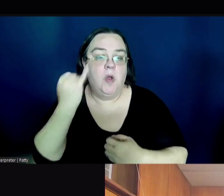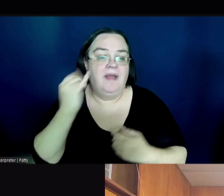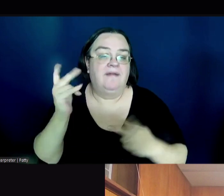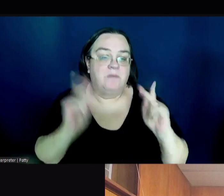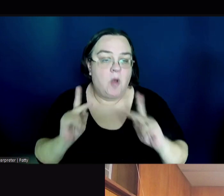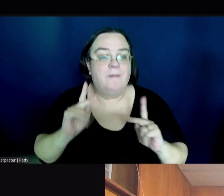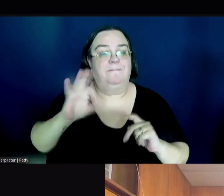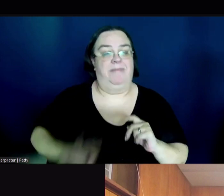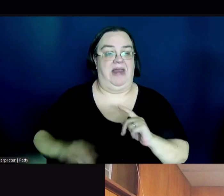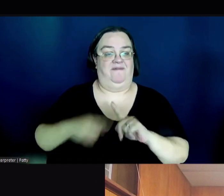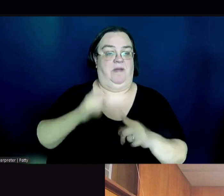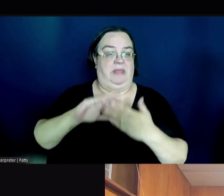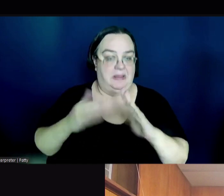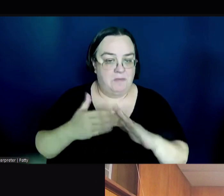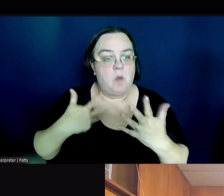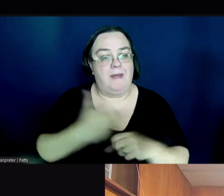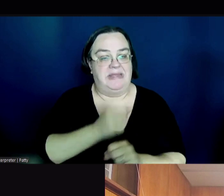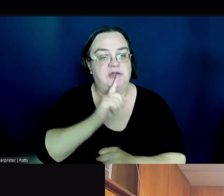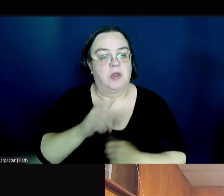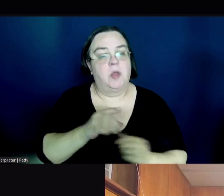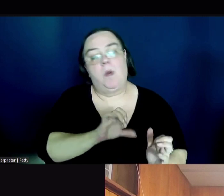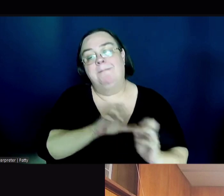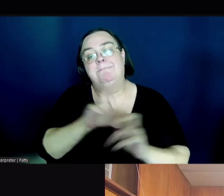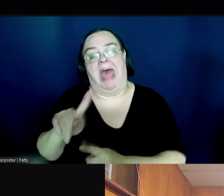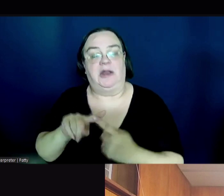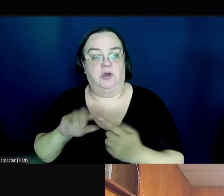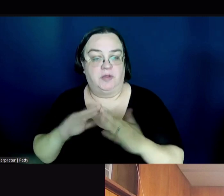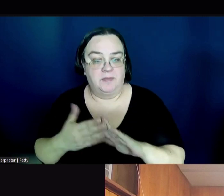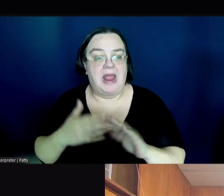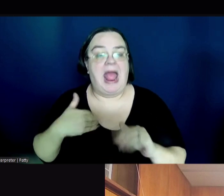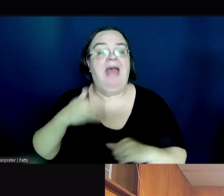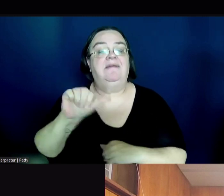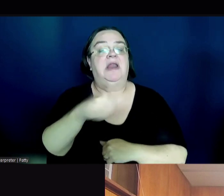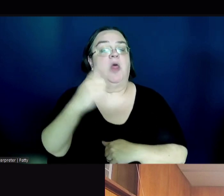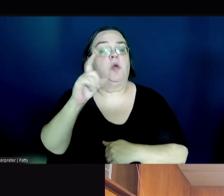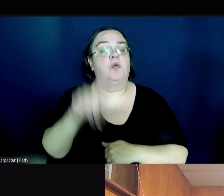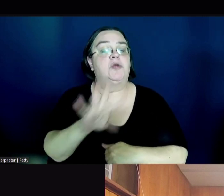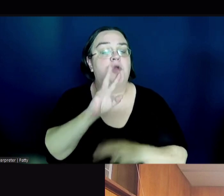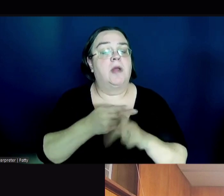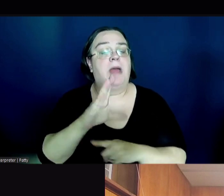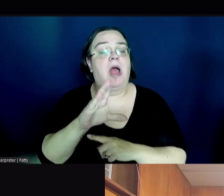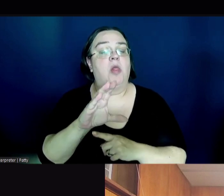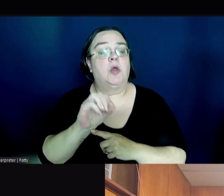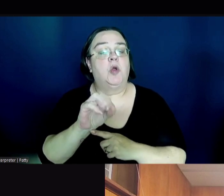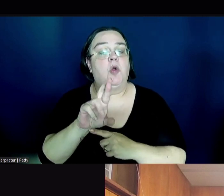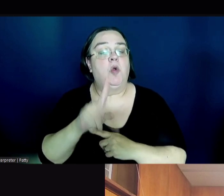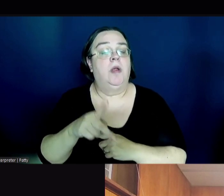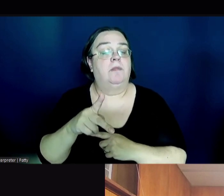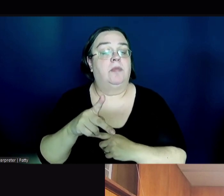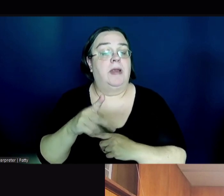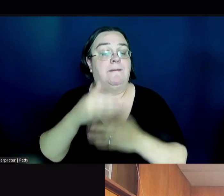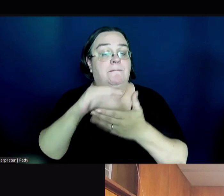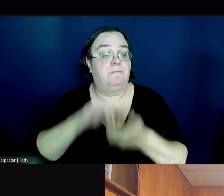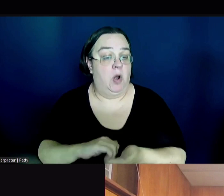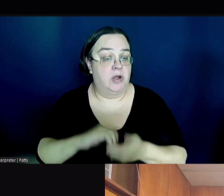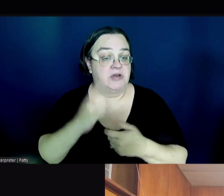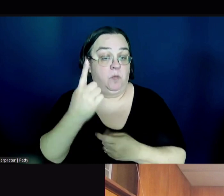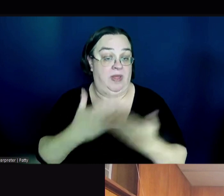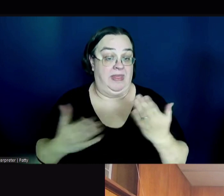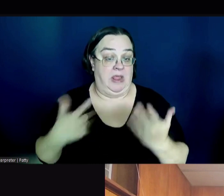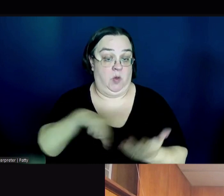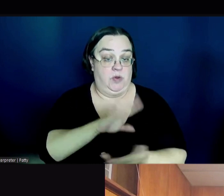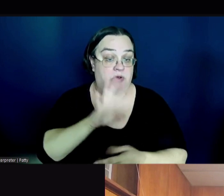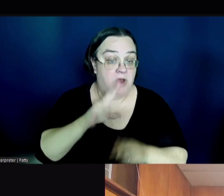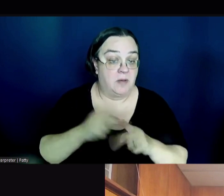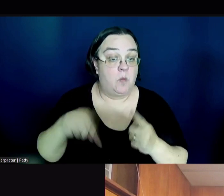I have another question about corporate partnerships. One of the things that we discussed when Amazon became our neighbor